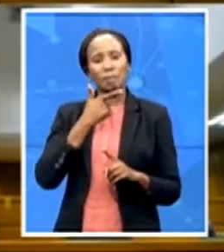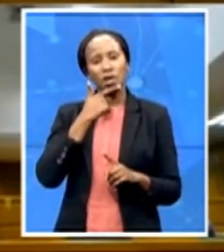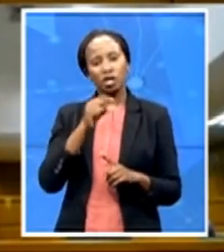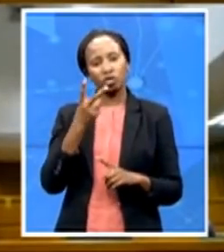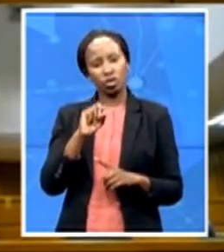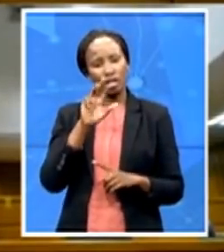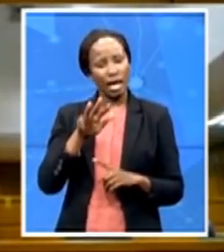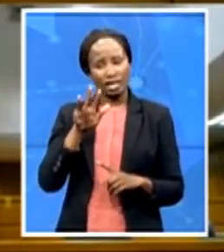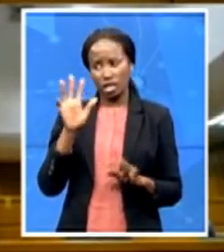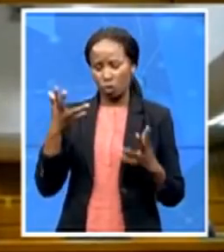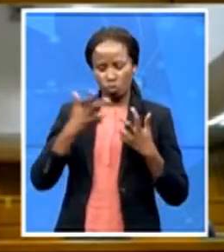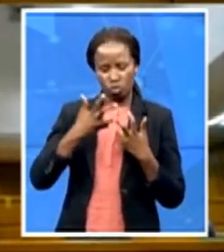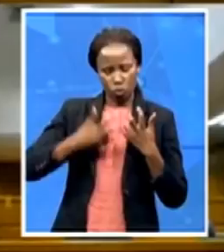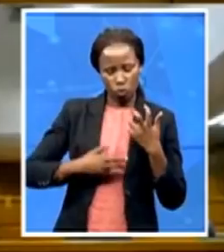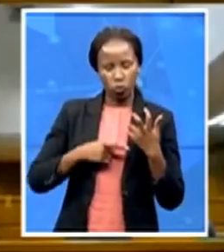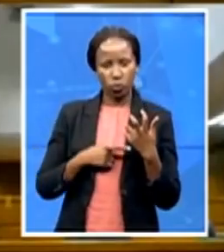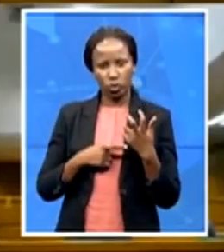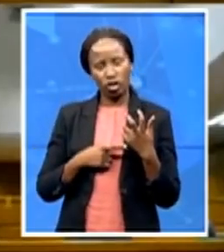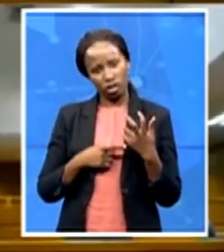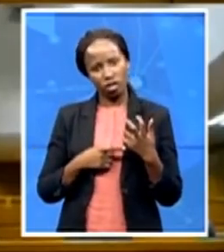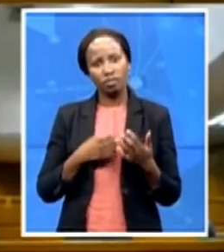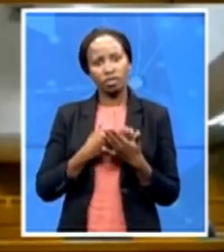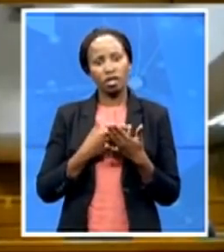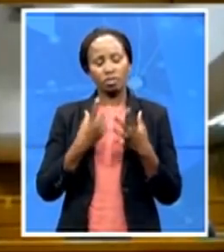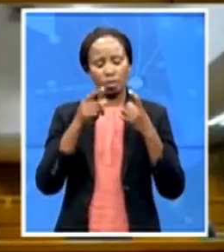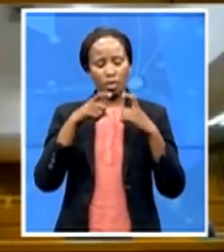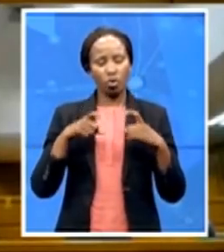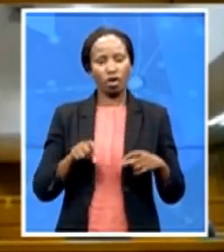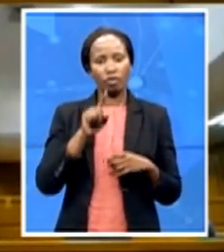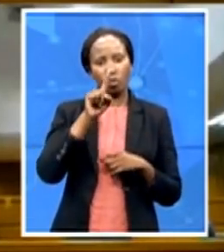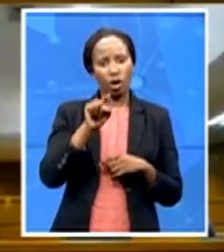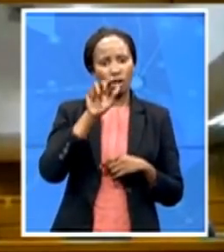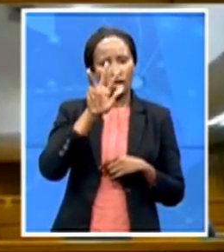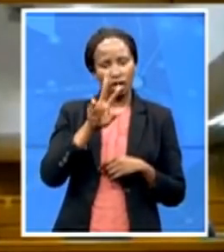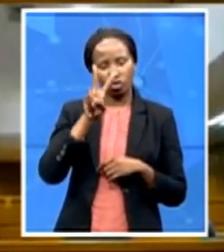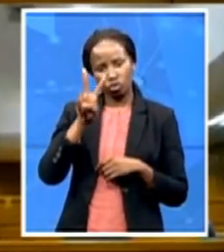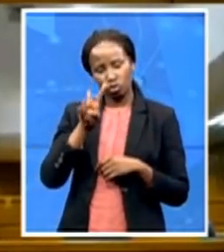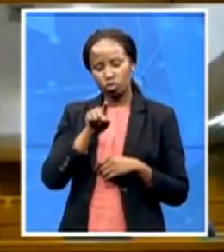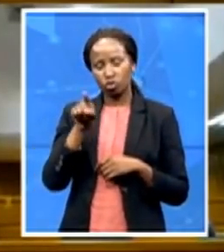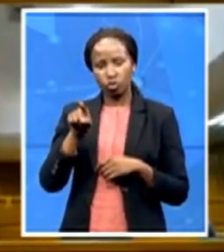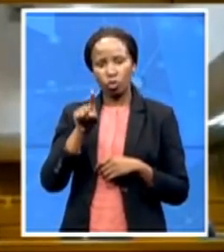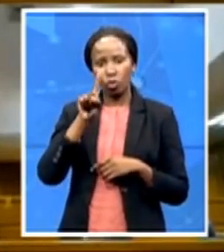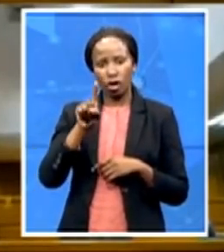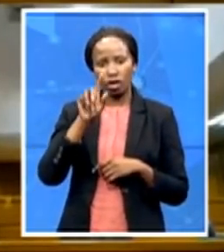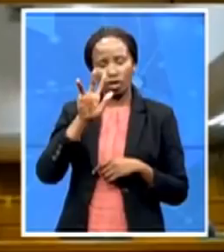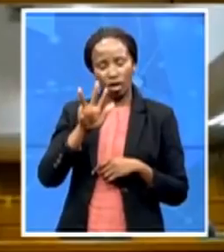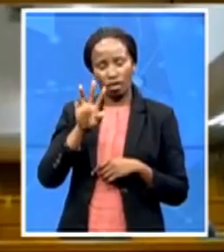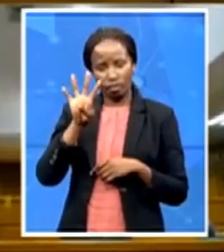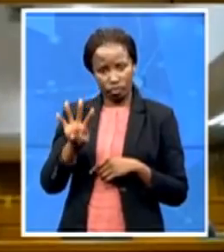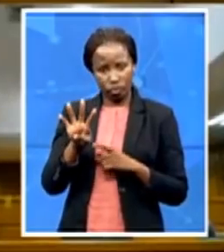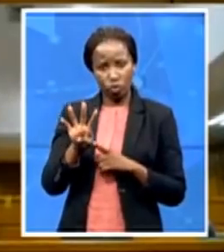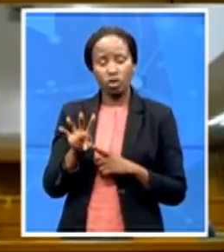heads, paragraphs 192 to 194, and in our supplementary heads, paragraphs 5 to